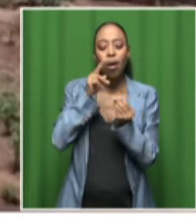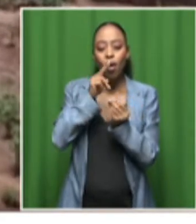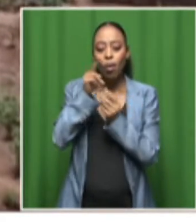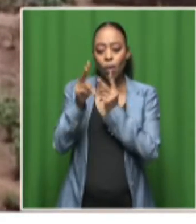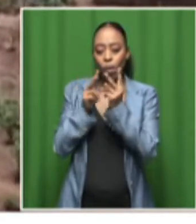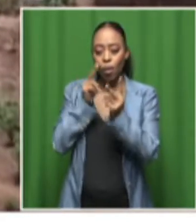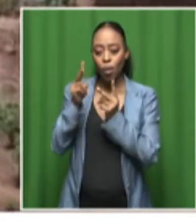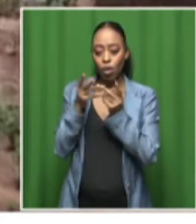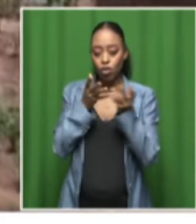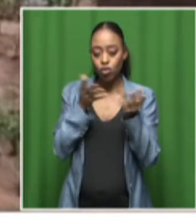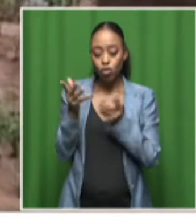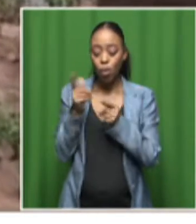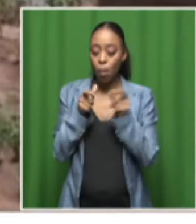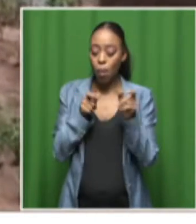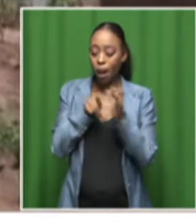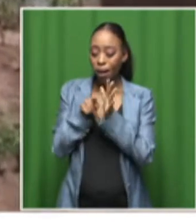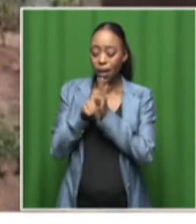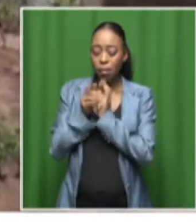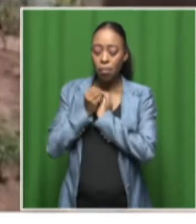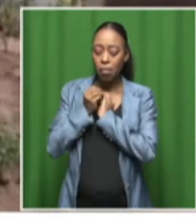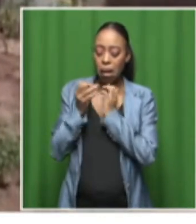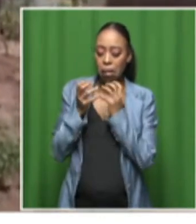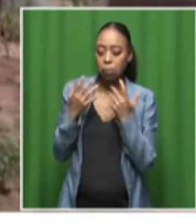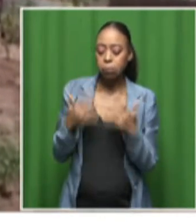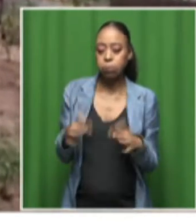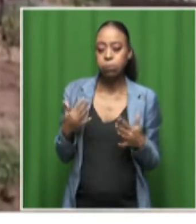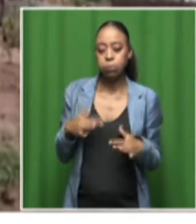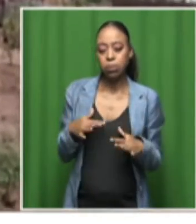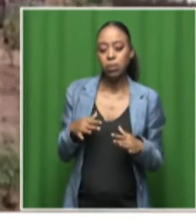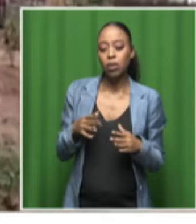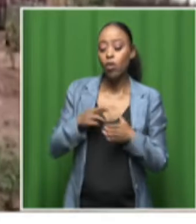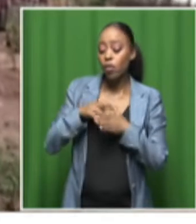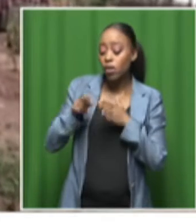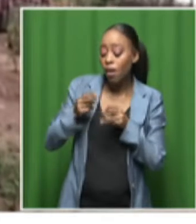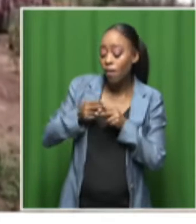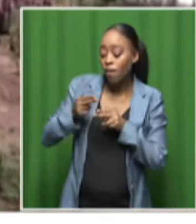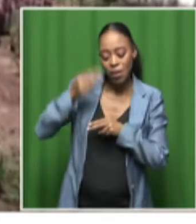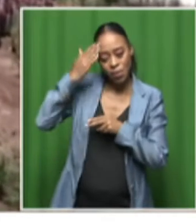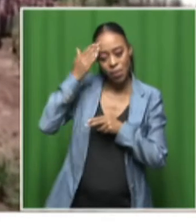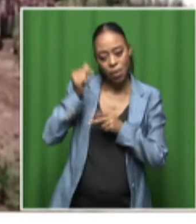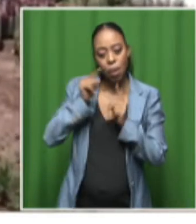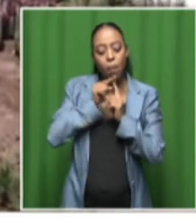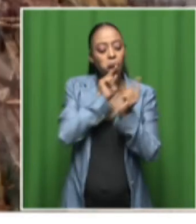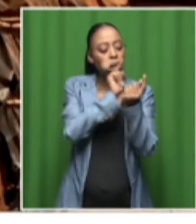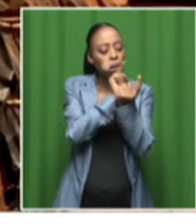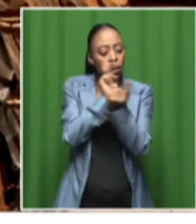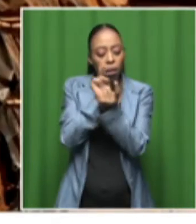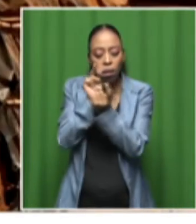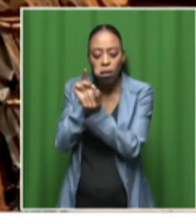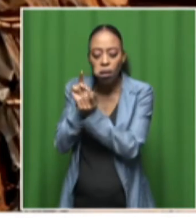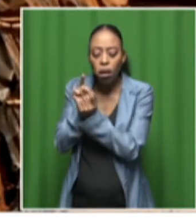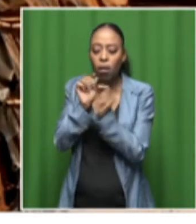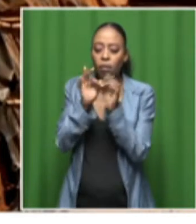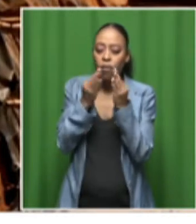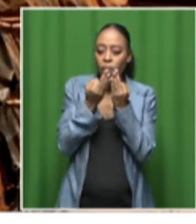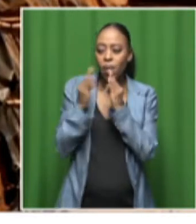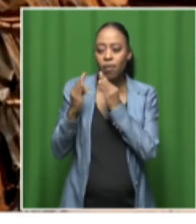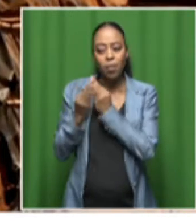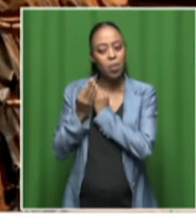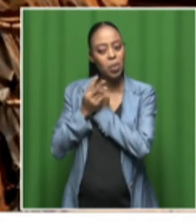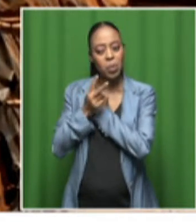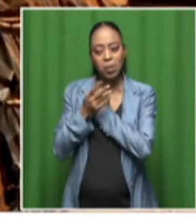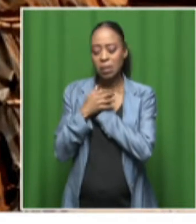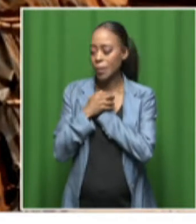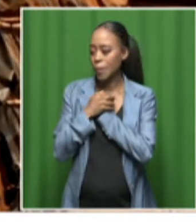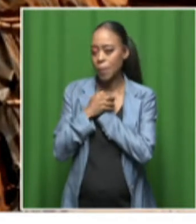amount of people that have been killed is not known at this stage, but after speaking to a lot of these families, you